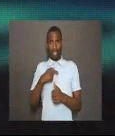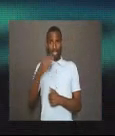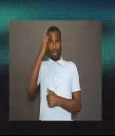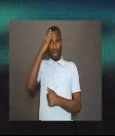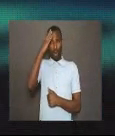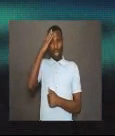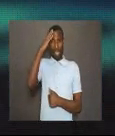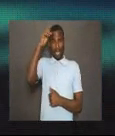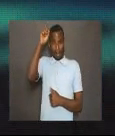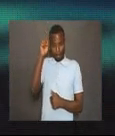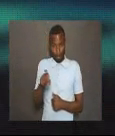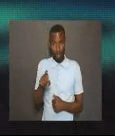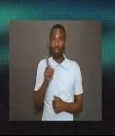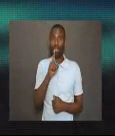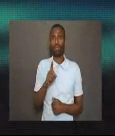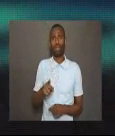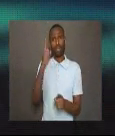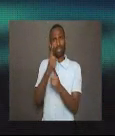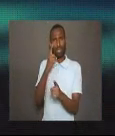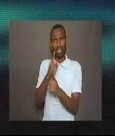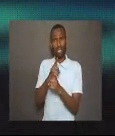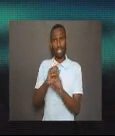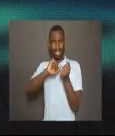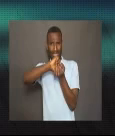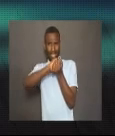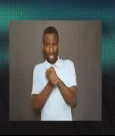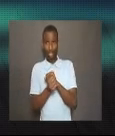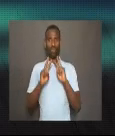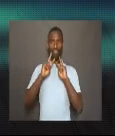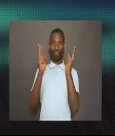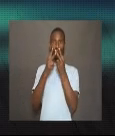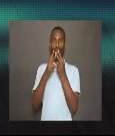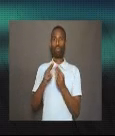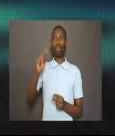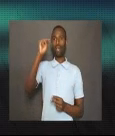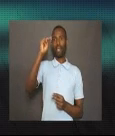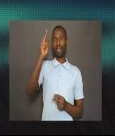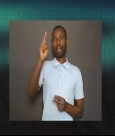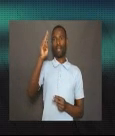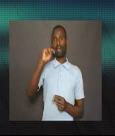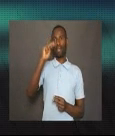First, we must know the exact change in volume of the ammonia.